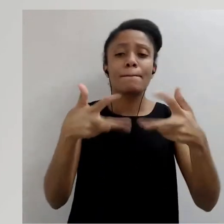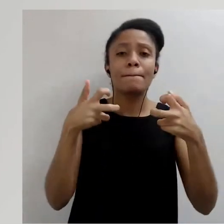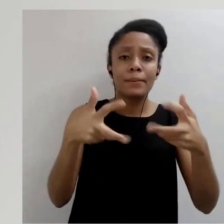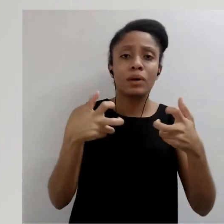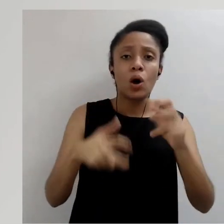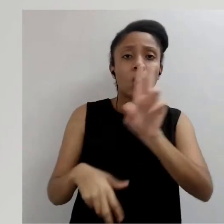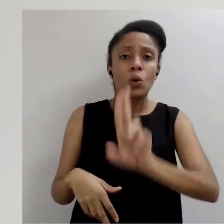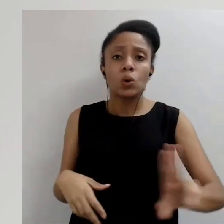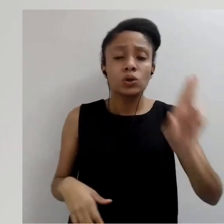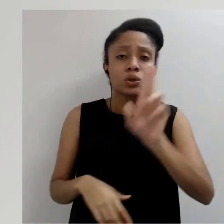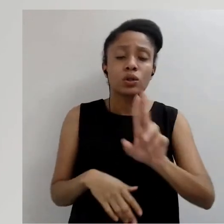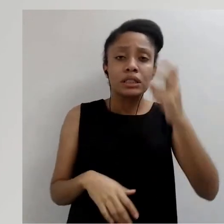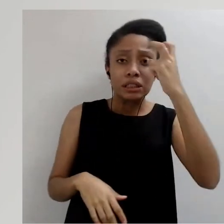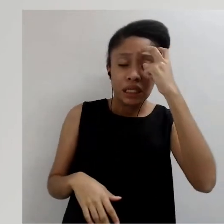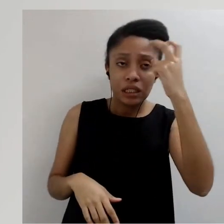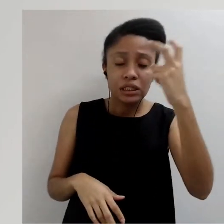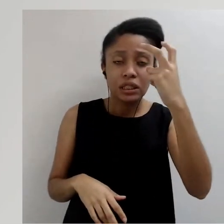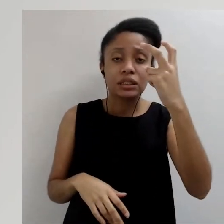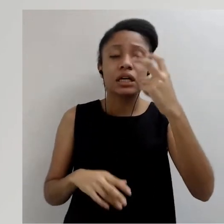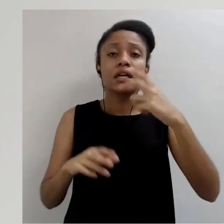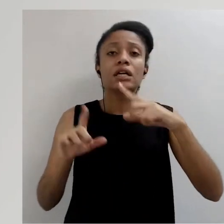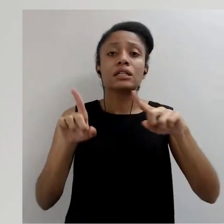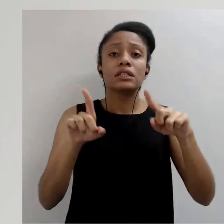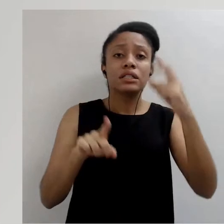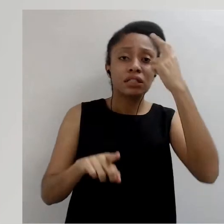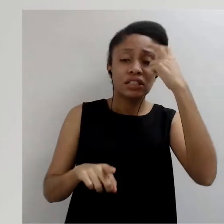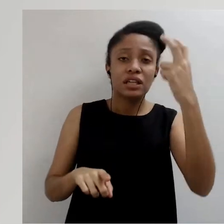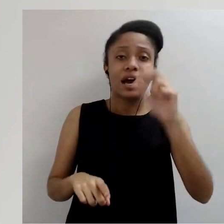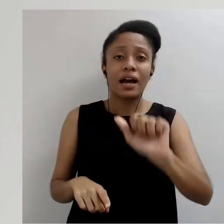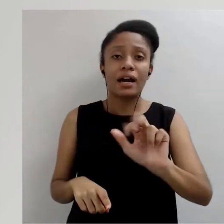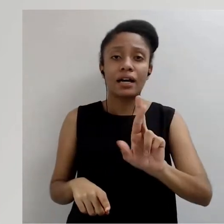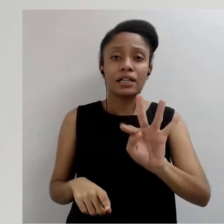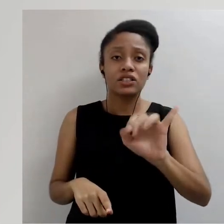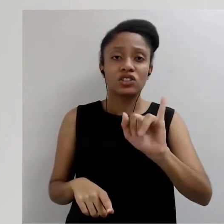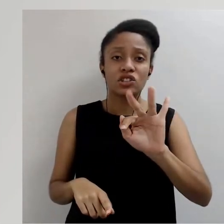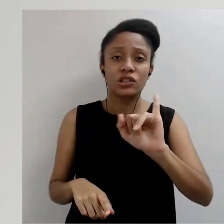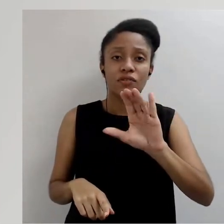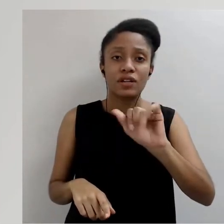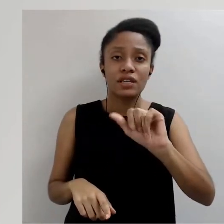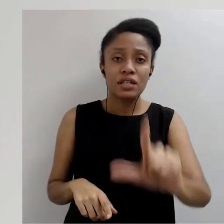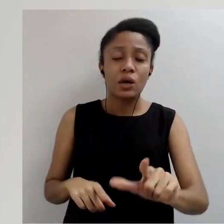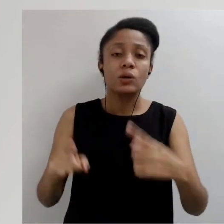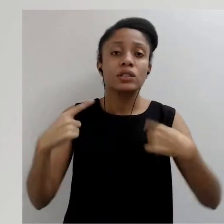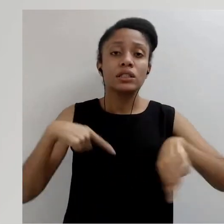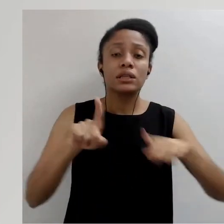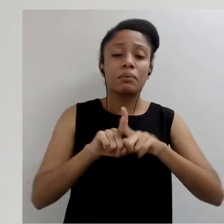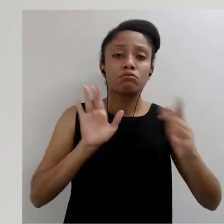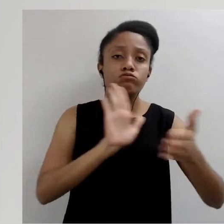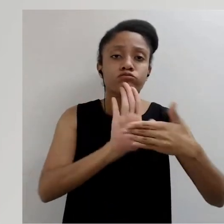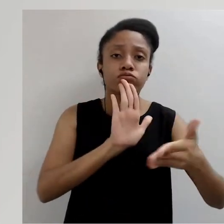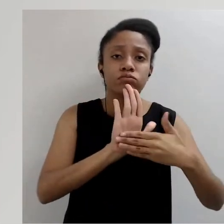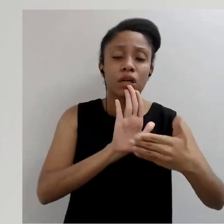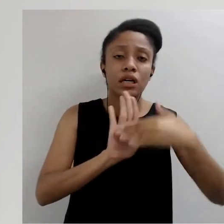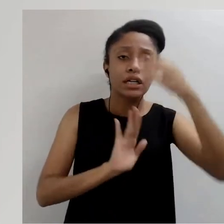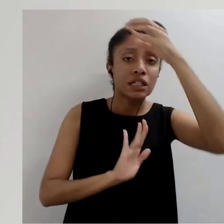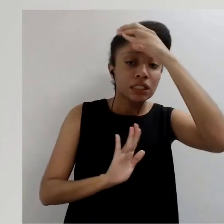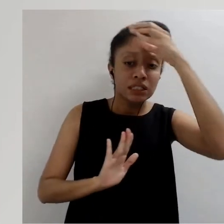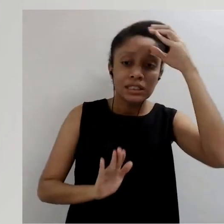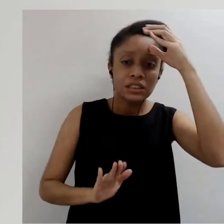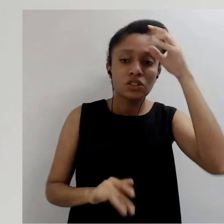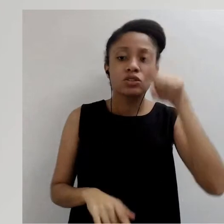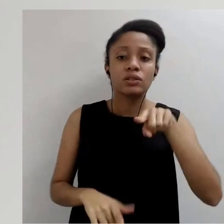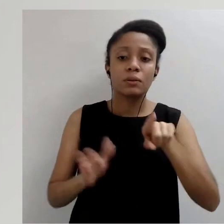What is your perception regarding artificial intelligence in an intentional way in the interaction